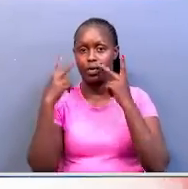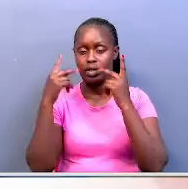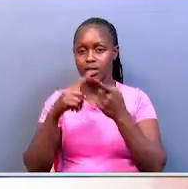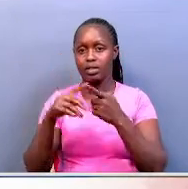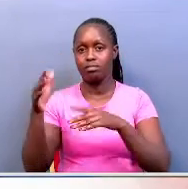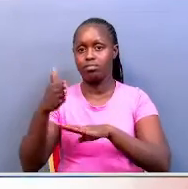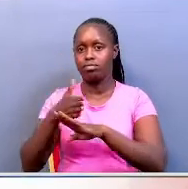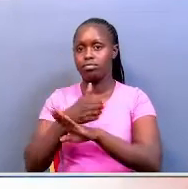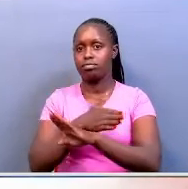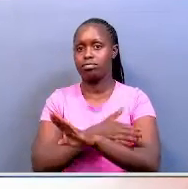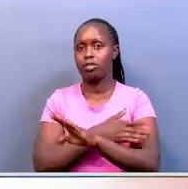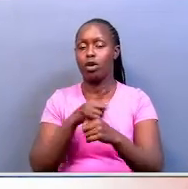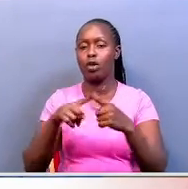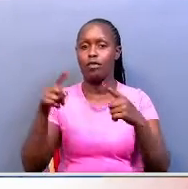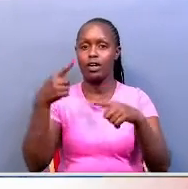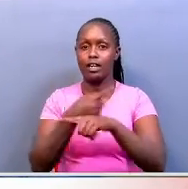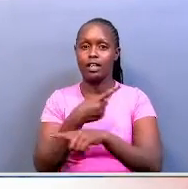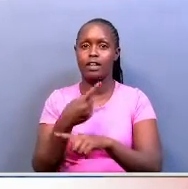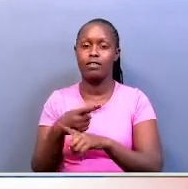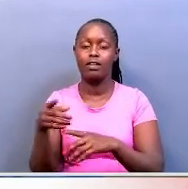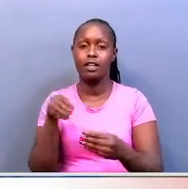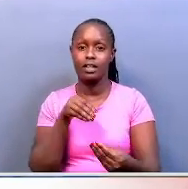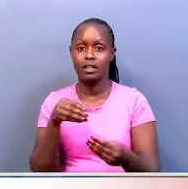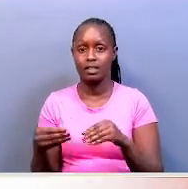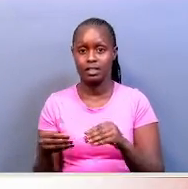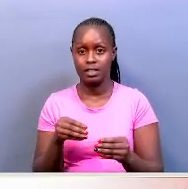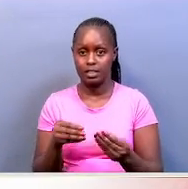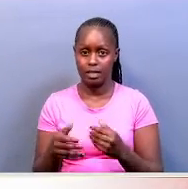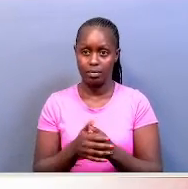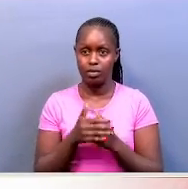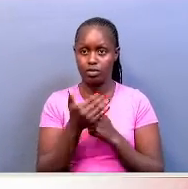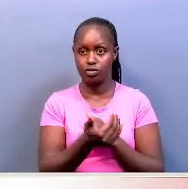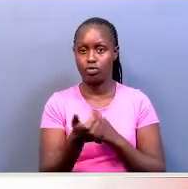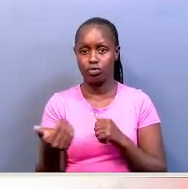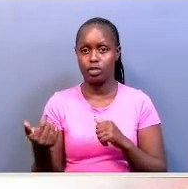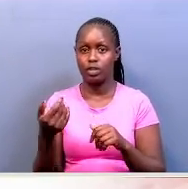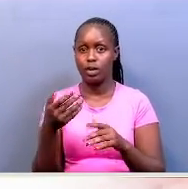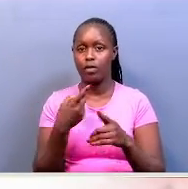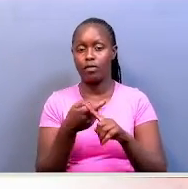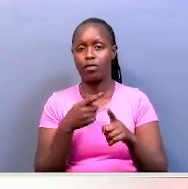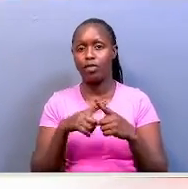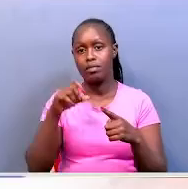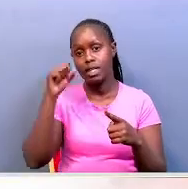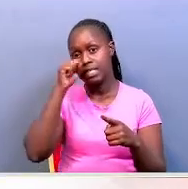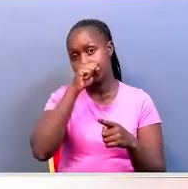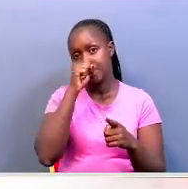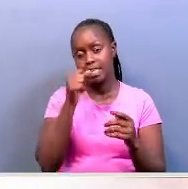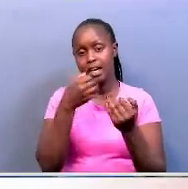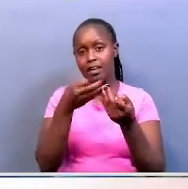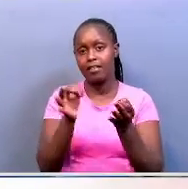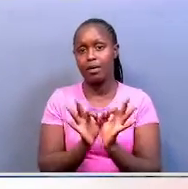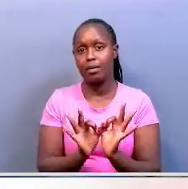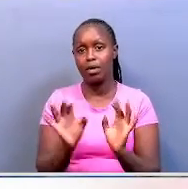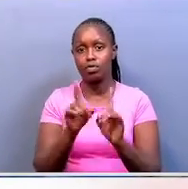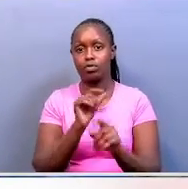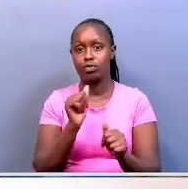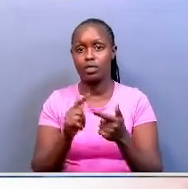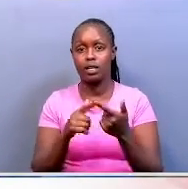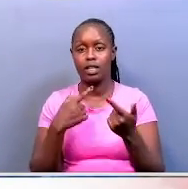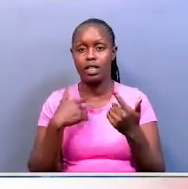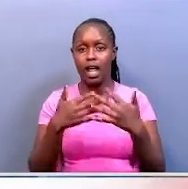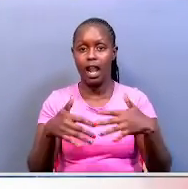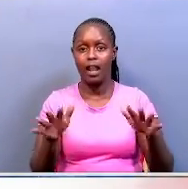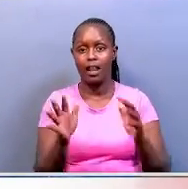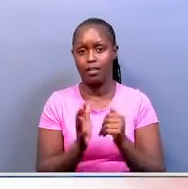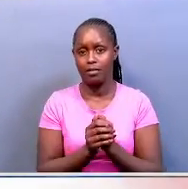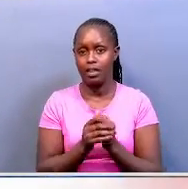of the different disabled children amongst the street families. Na ambazo wanawaacha. Sasa wao wako